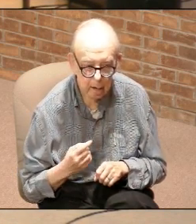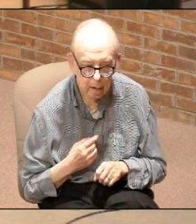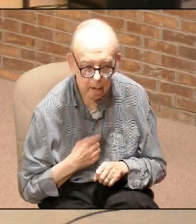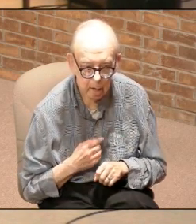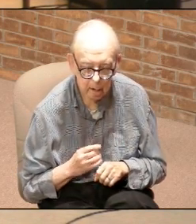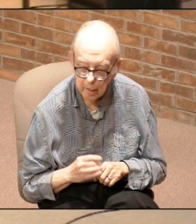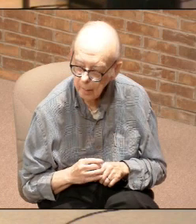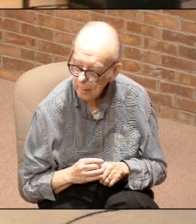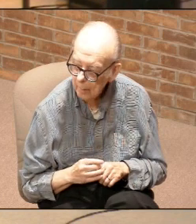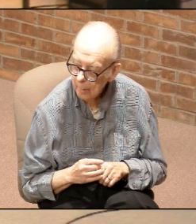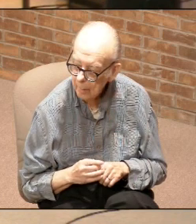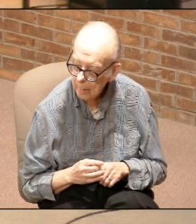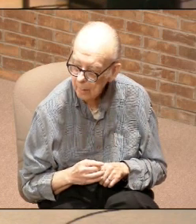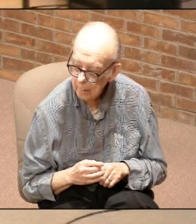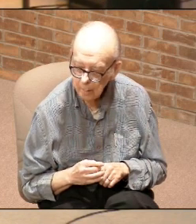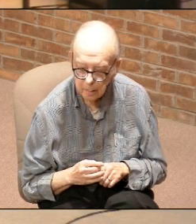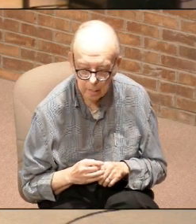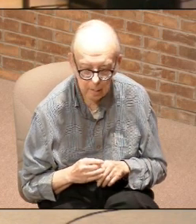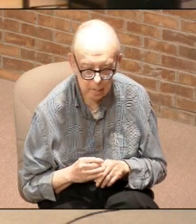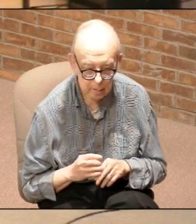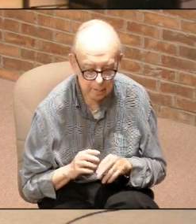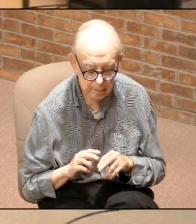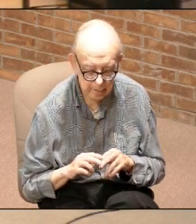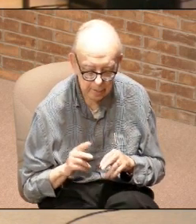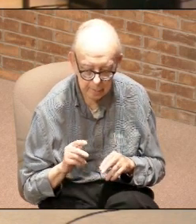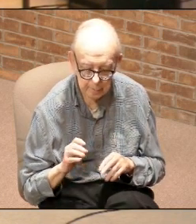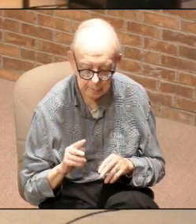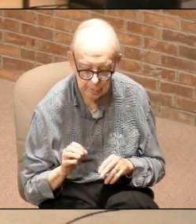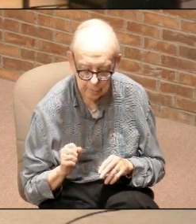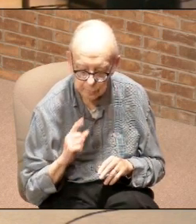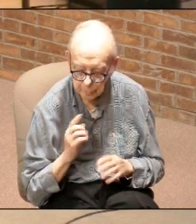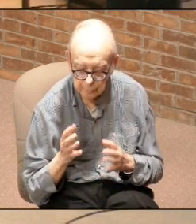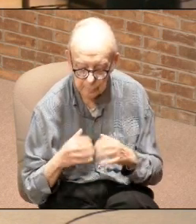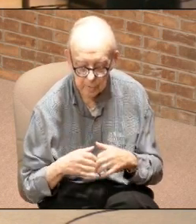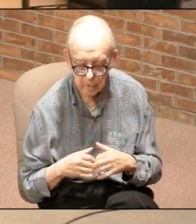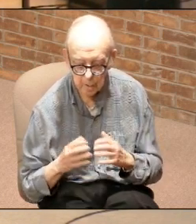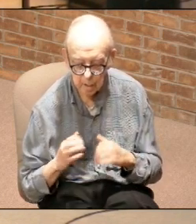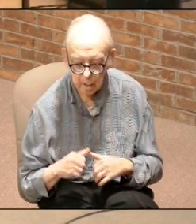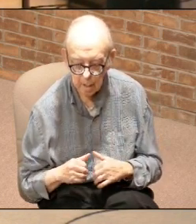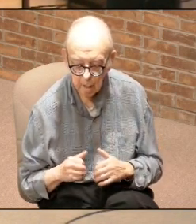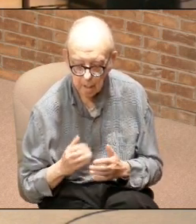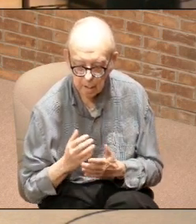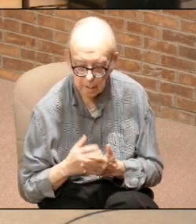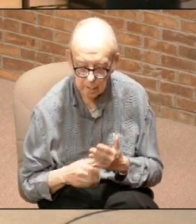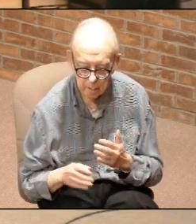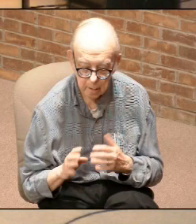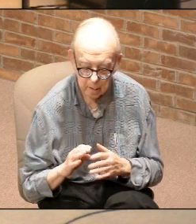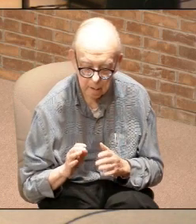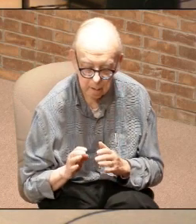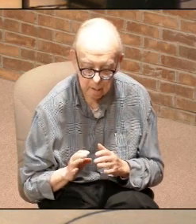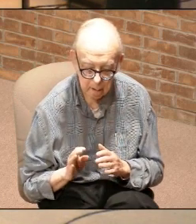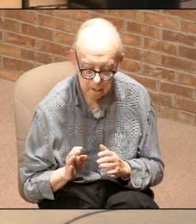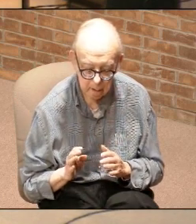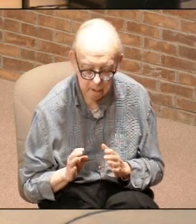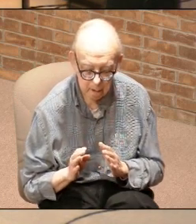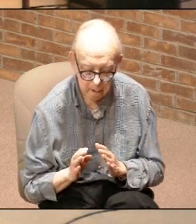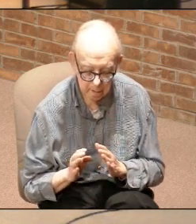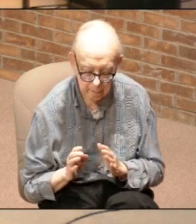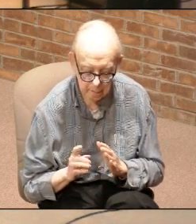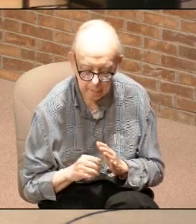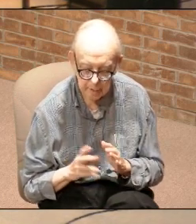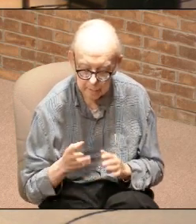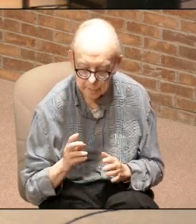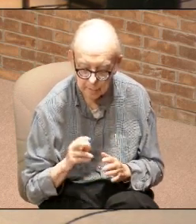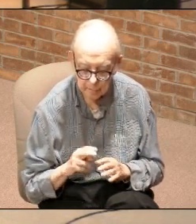we we the pews were starting to fall apart and and some of the back pews were falling apart you want to know why